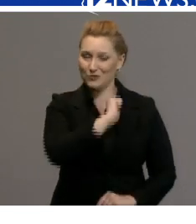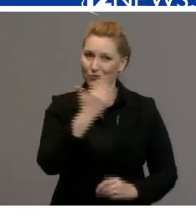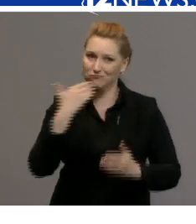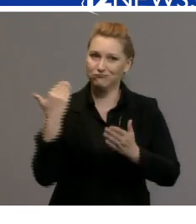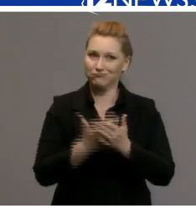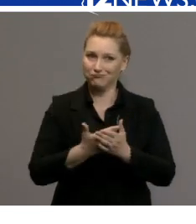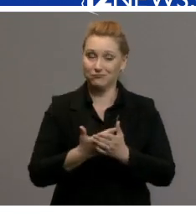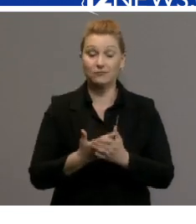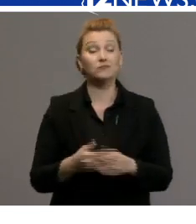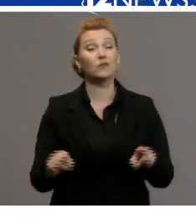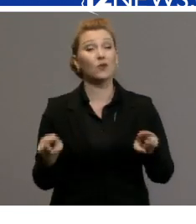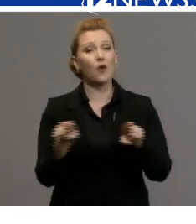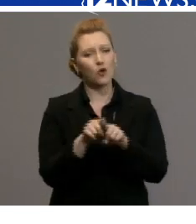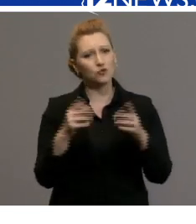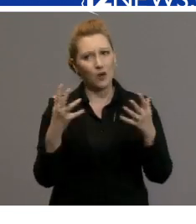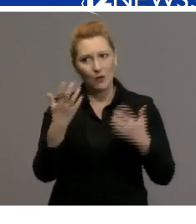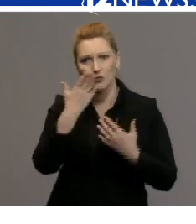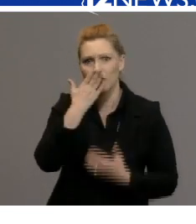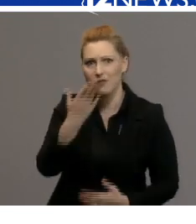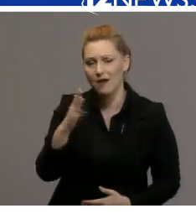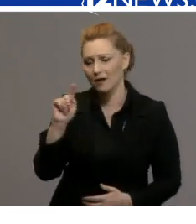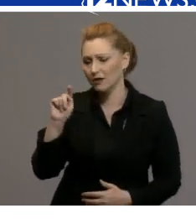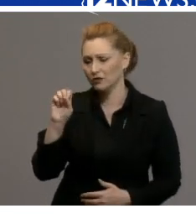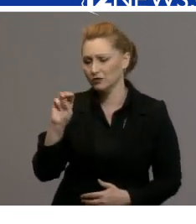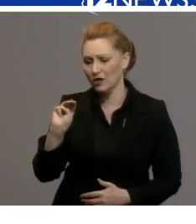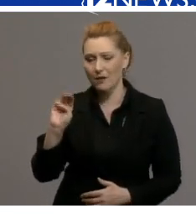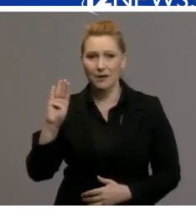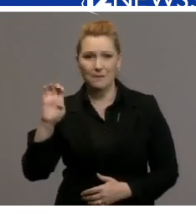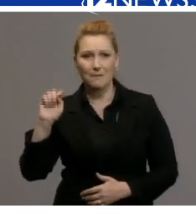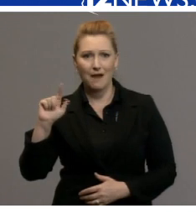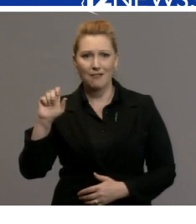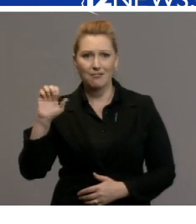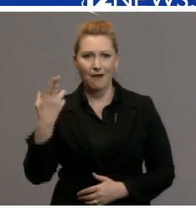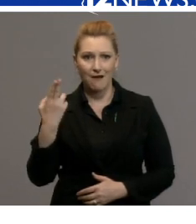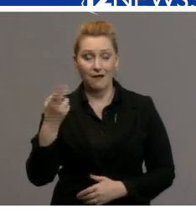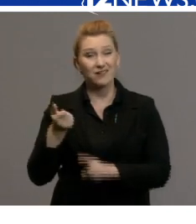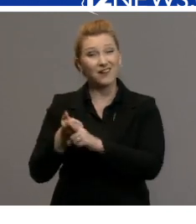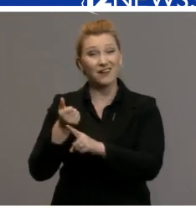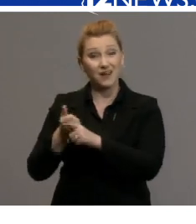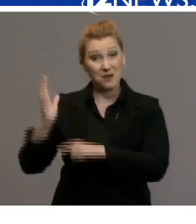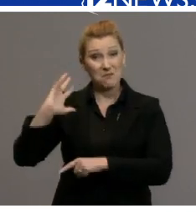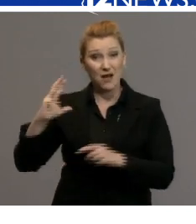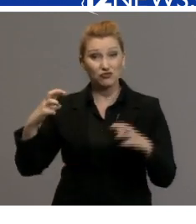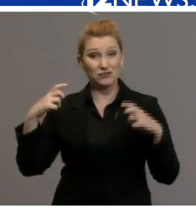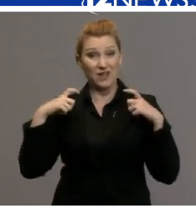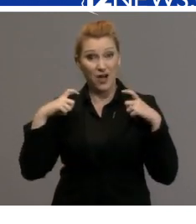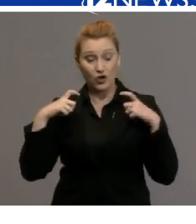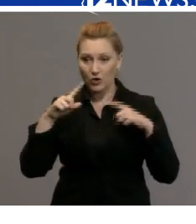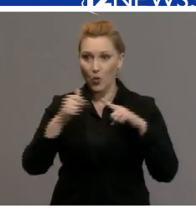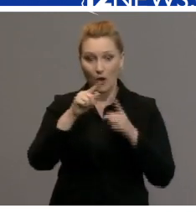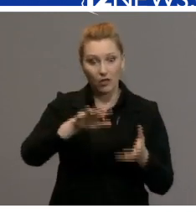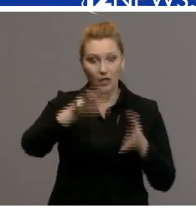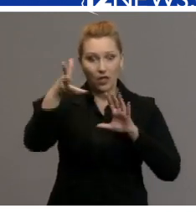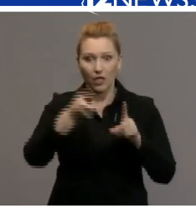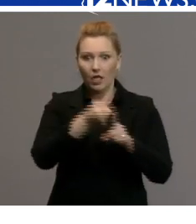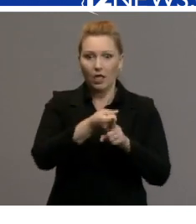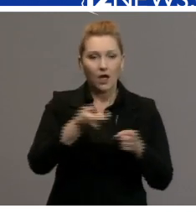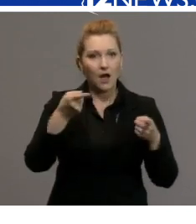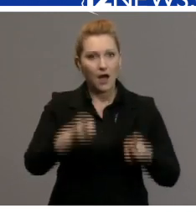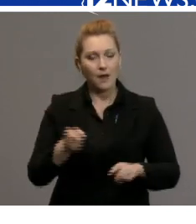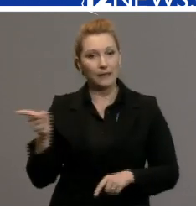to Tom Betlak, who came out of retirement to take the lead at the Department of Economic Security in the